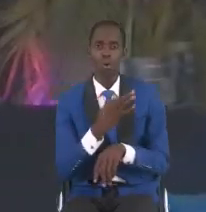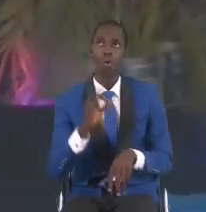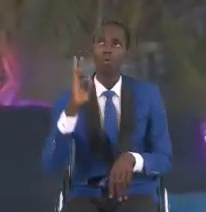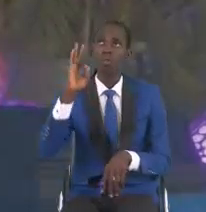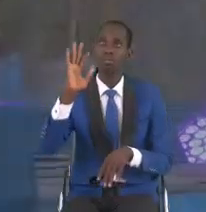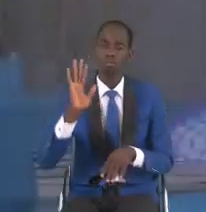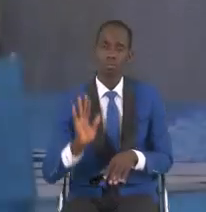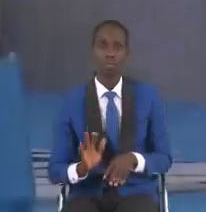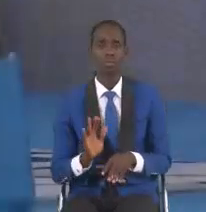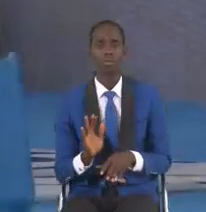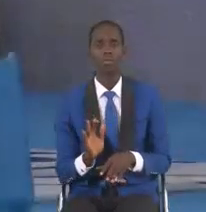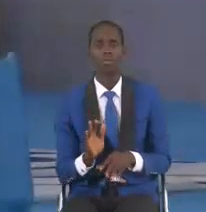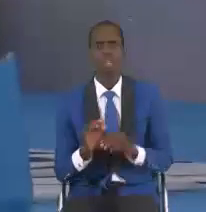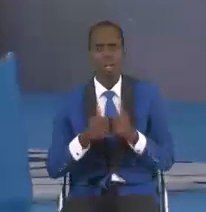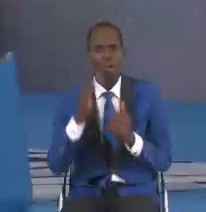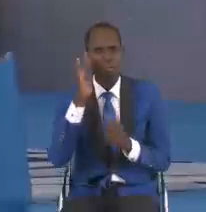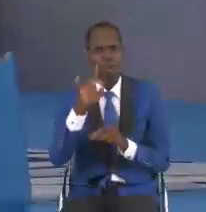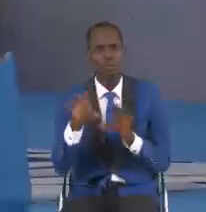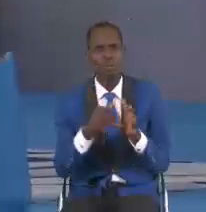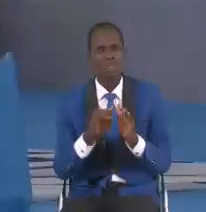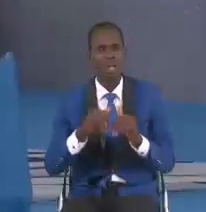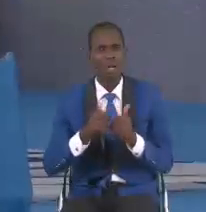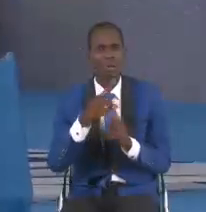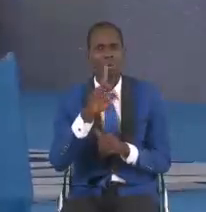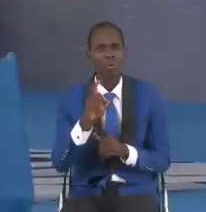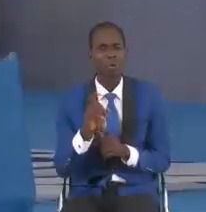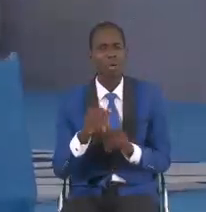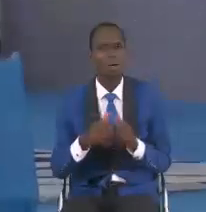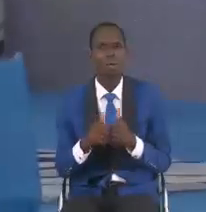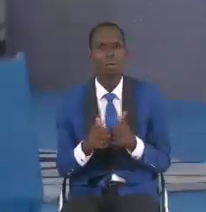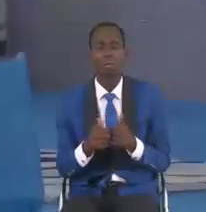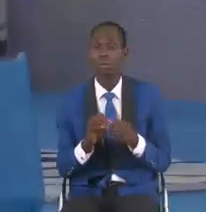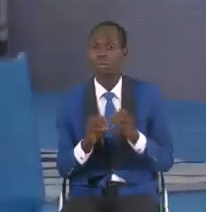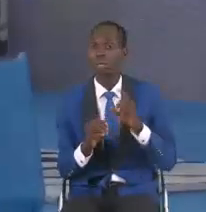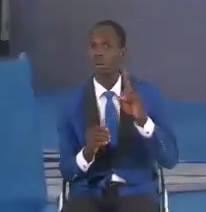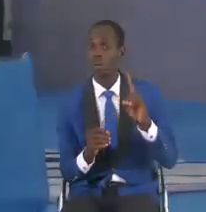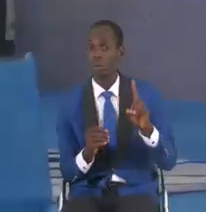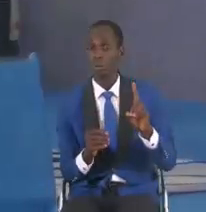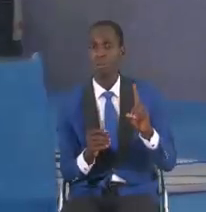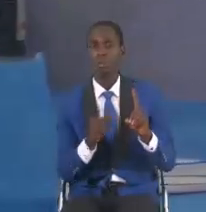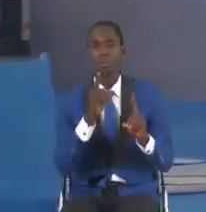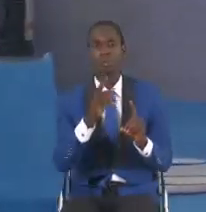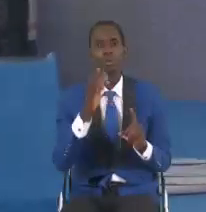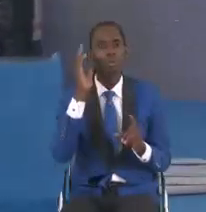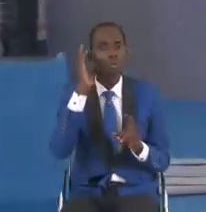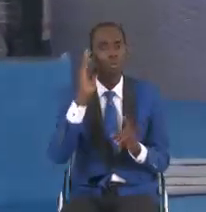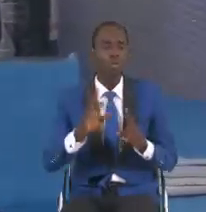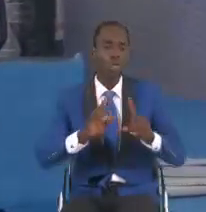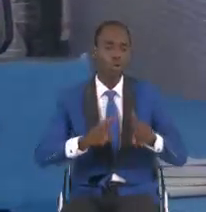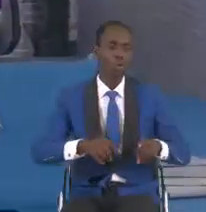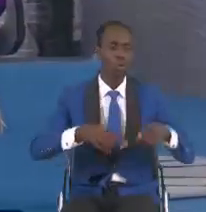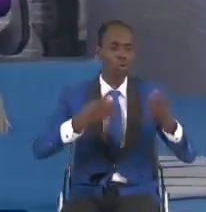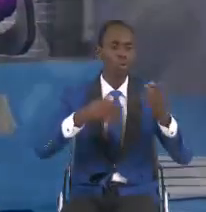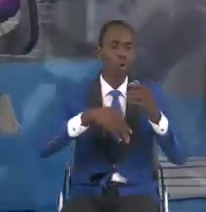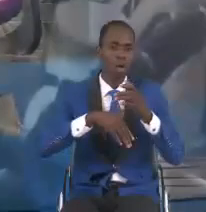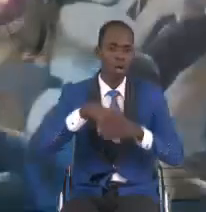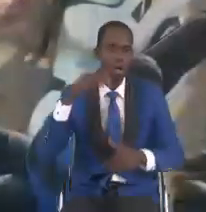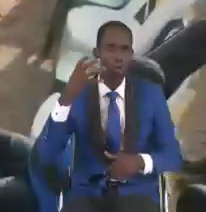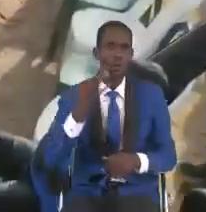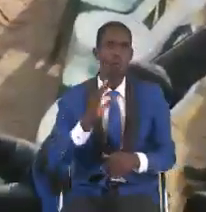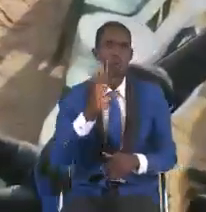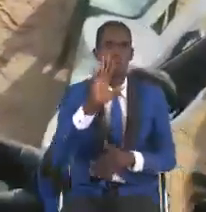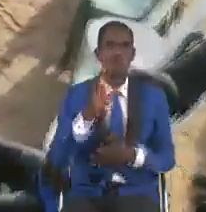evangelist. How do you do the work of an evangelist? Number one, you will go out of your